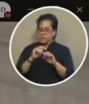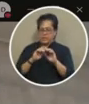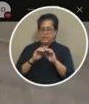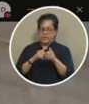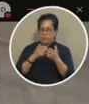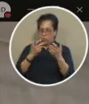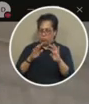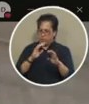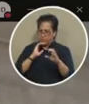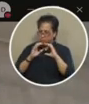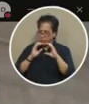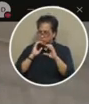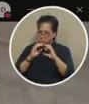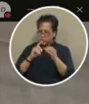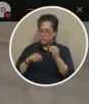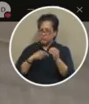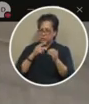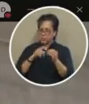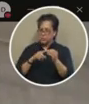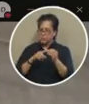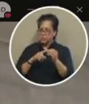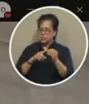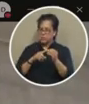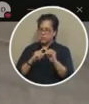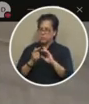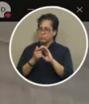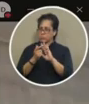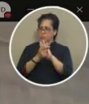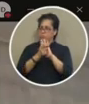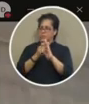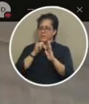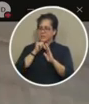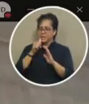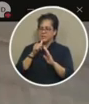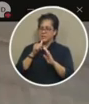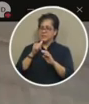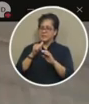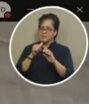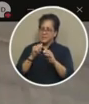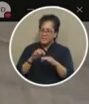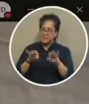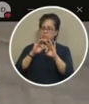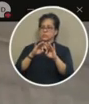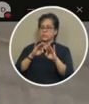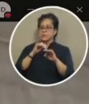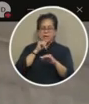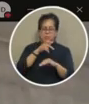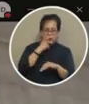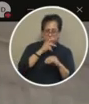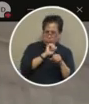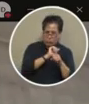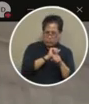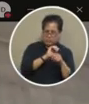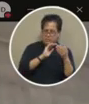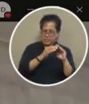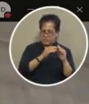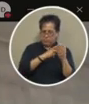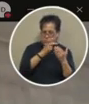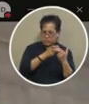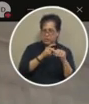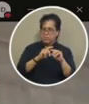has there been a conversation about prohibiting non-essential construction? So not public works, not city